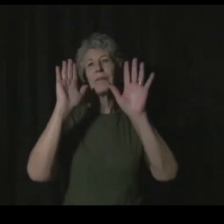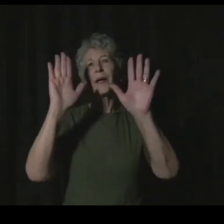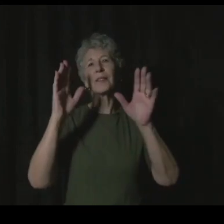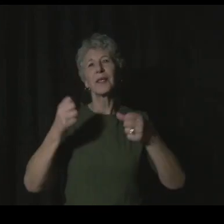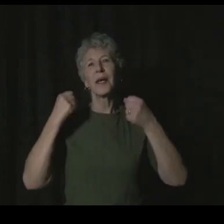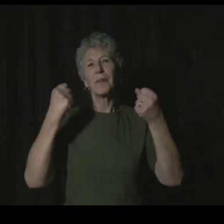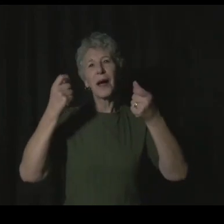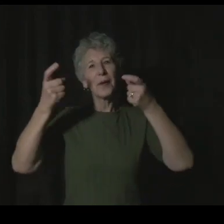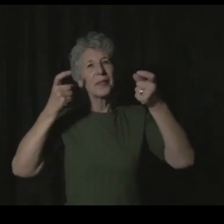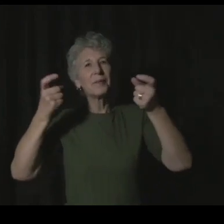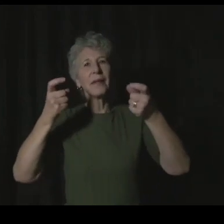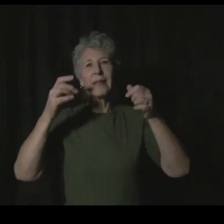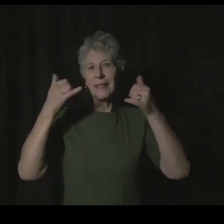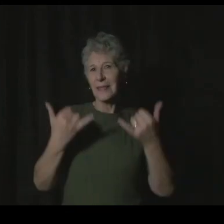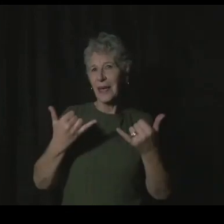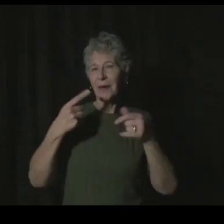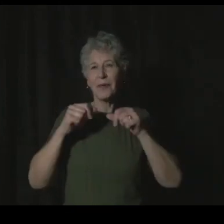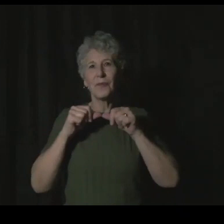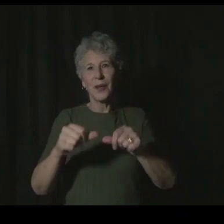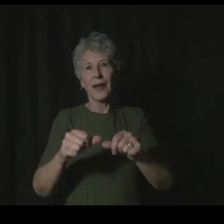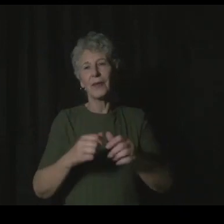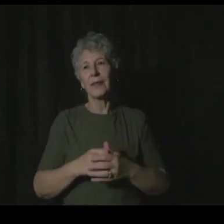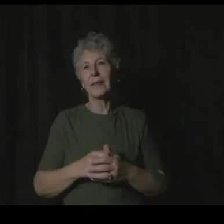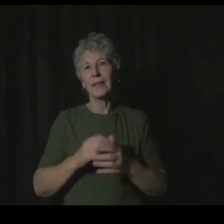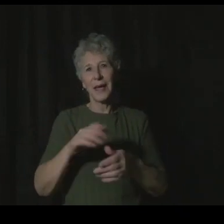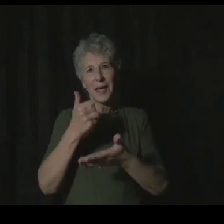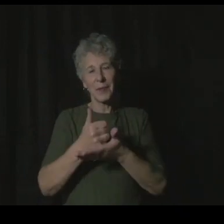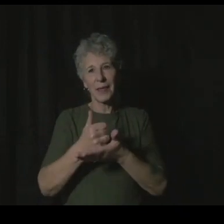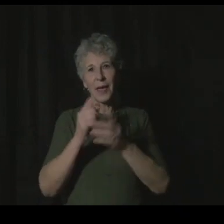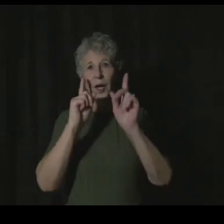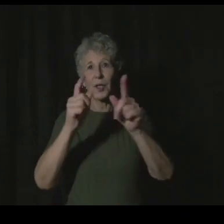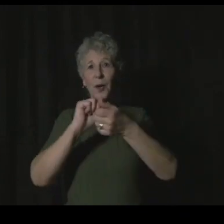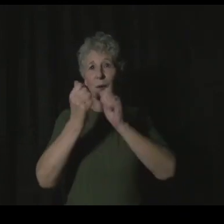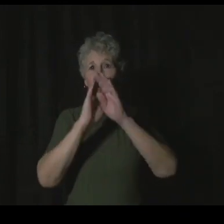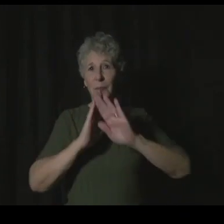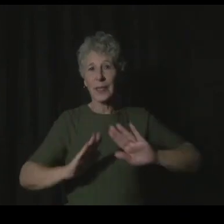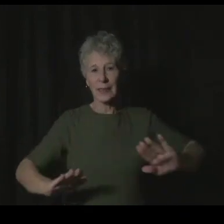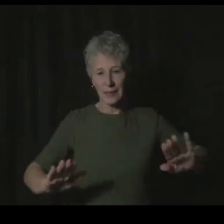dominion, both for now and evermore. Amen. Go in peace.